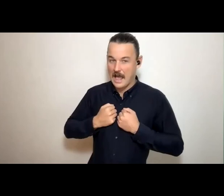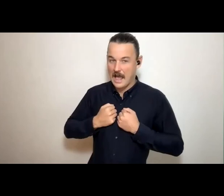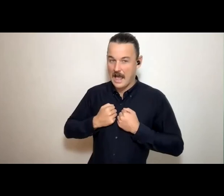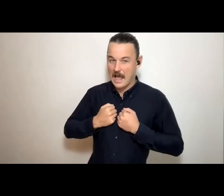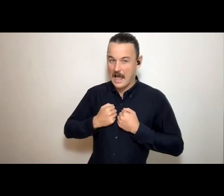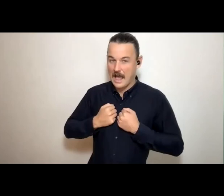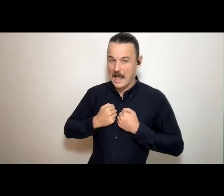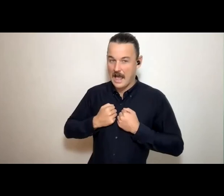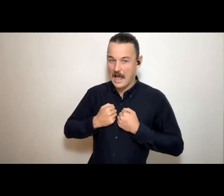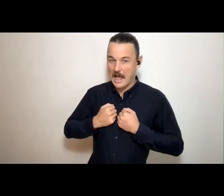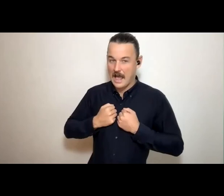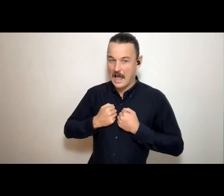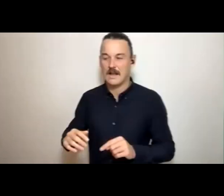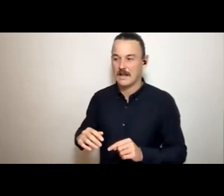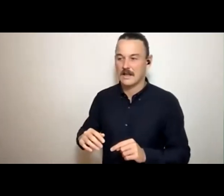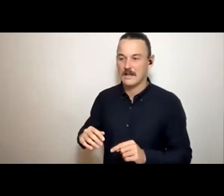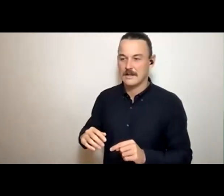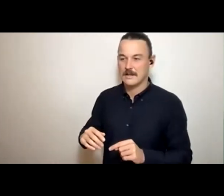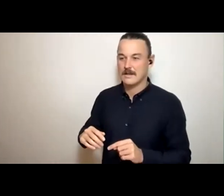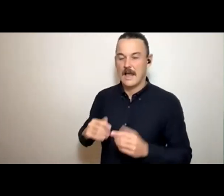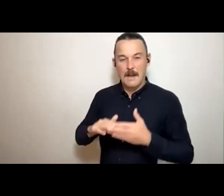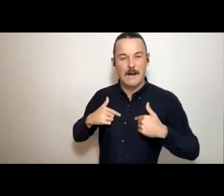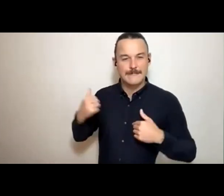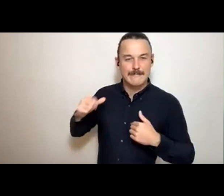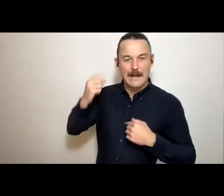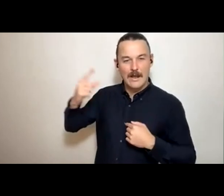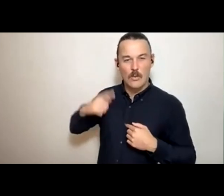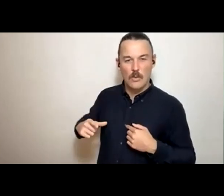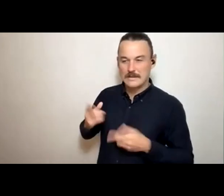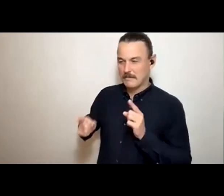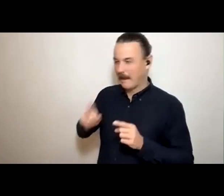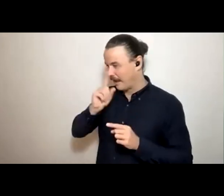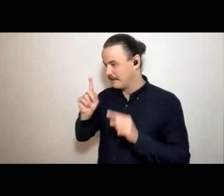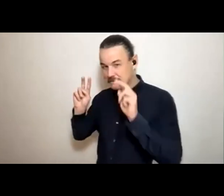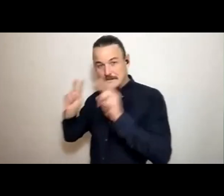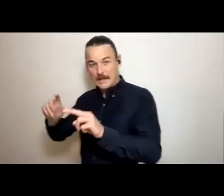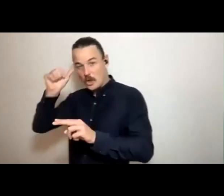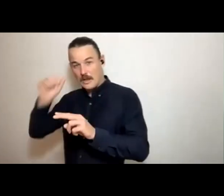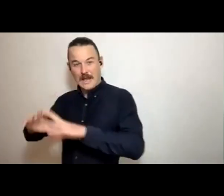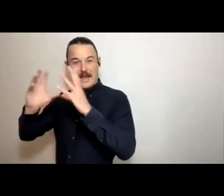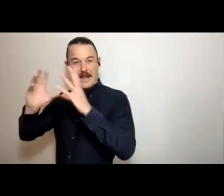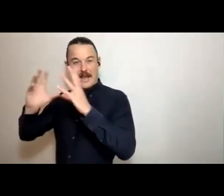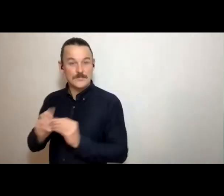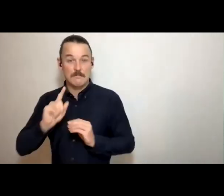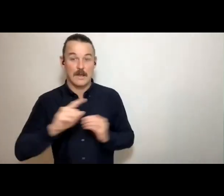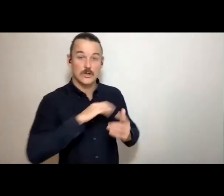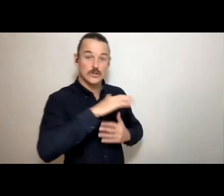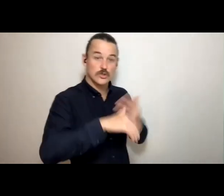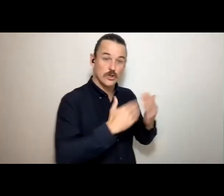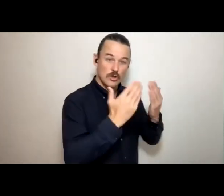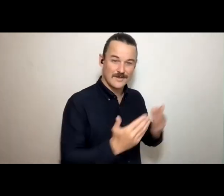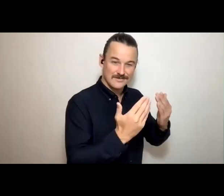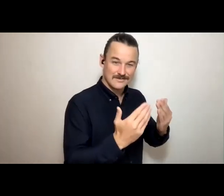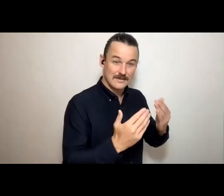things that perhaps aren't always made transparent and how as a, um, uh, we can use sociological lens to make, um,